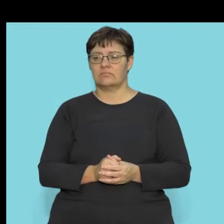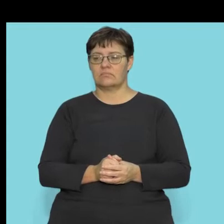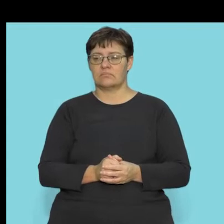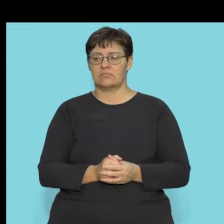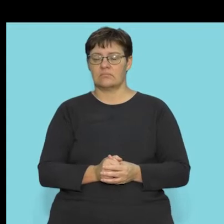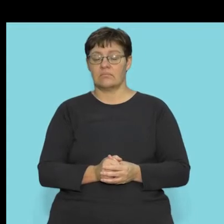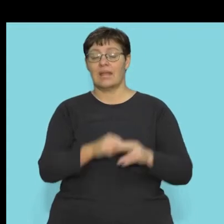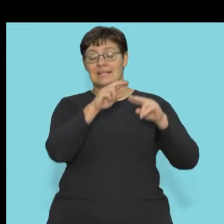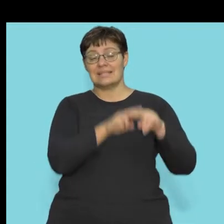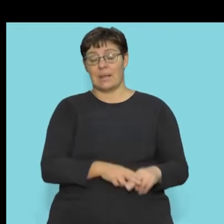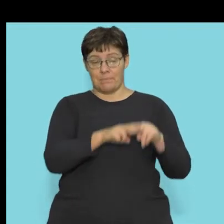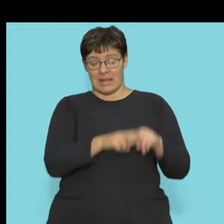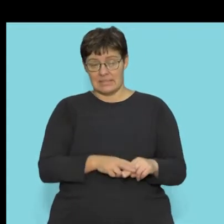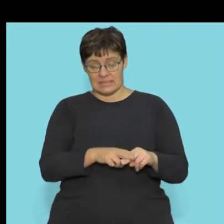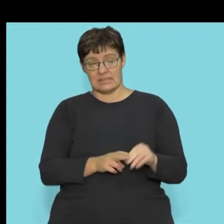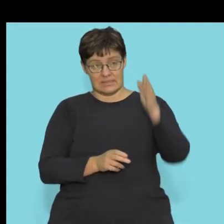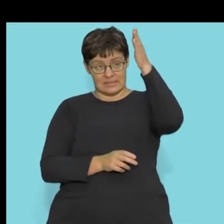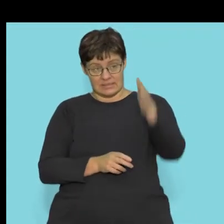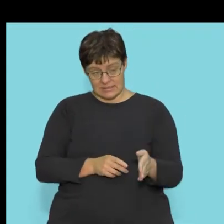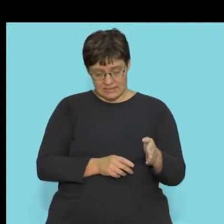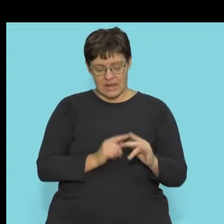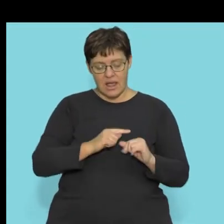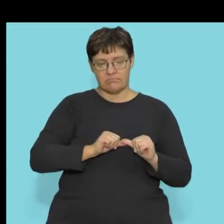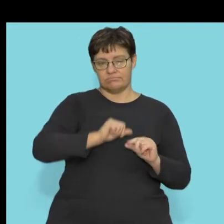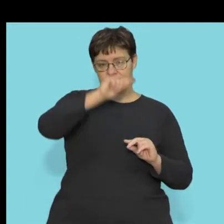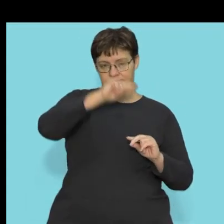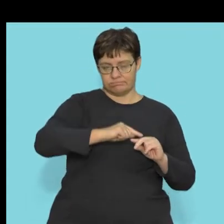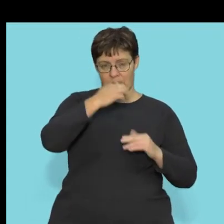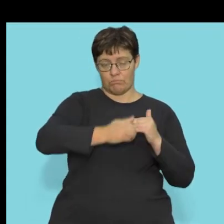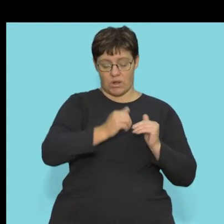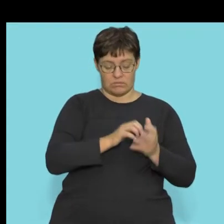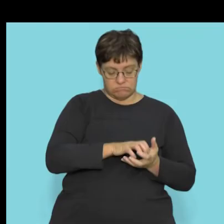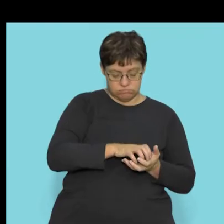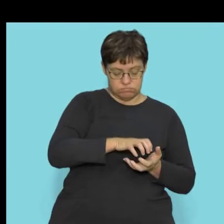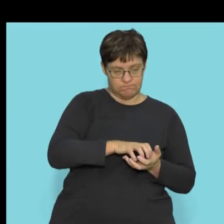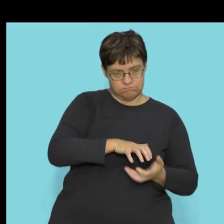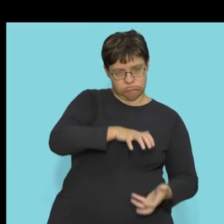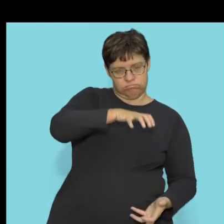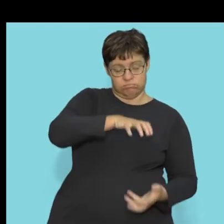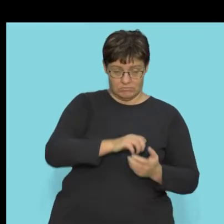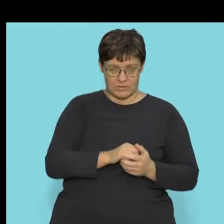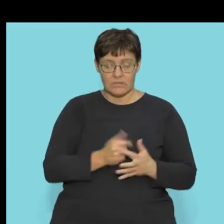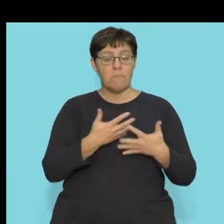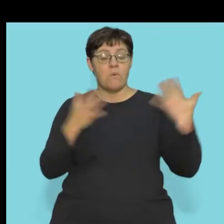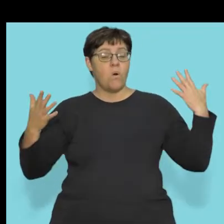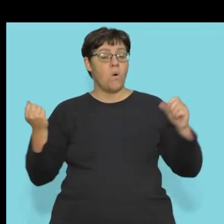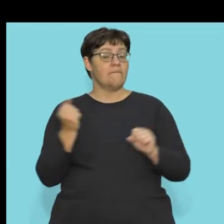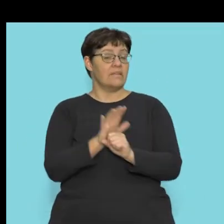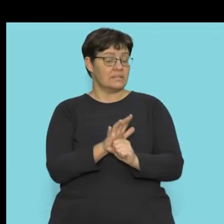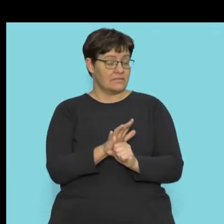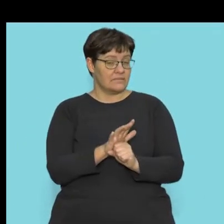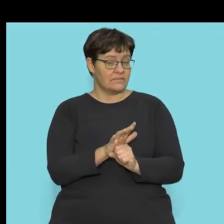variable in this case is the height of the bread. So in order for us to determine which was the most